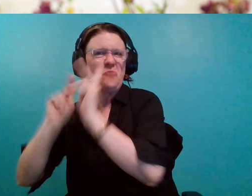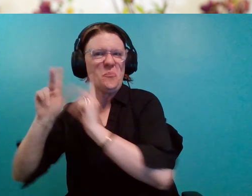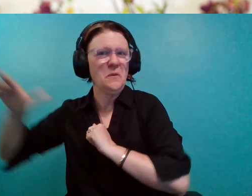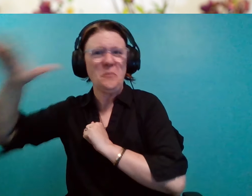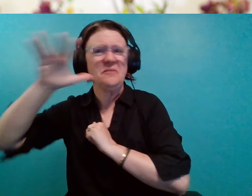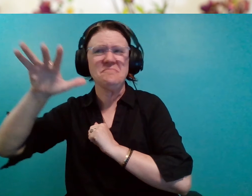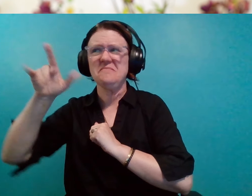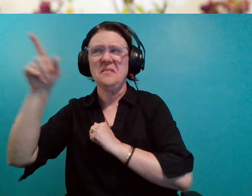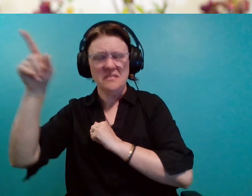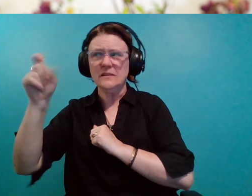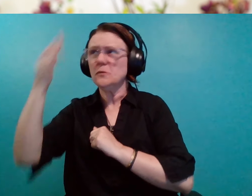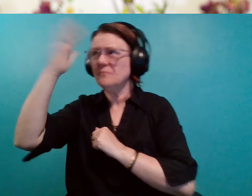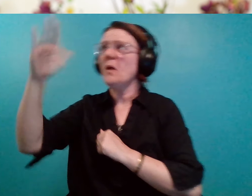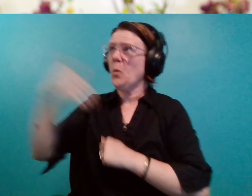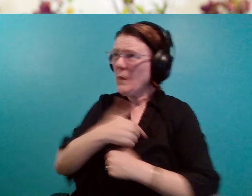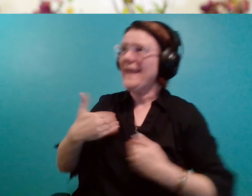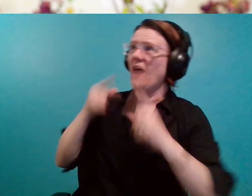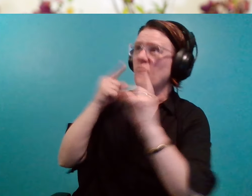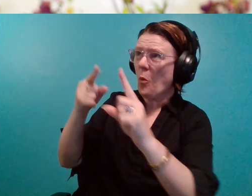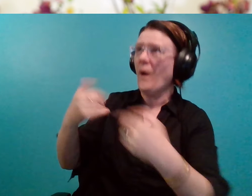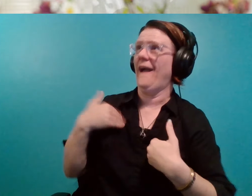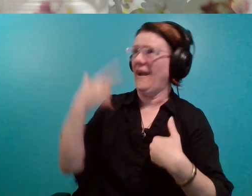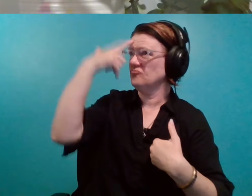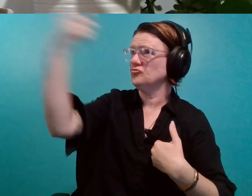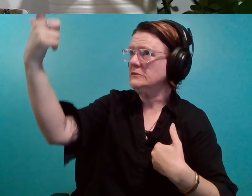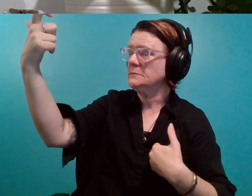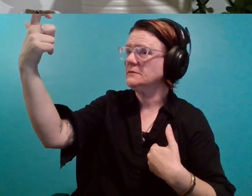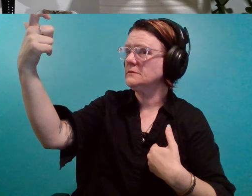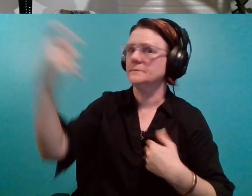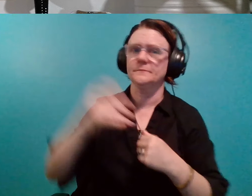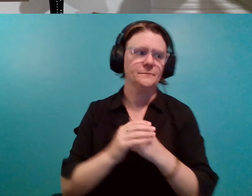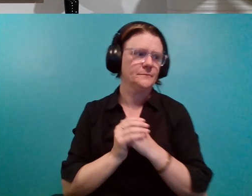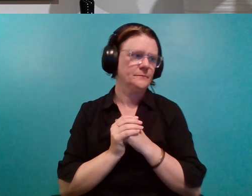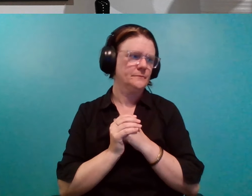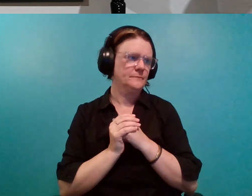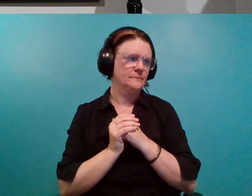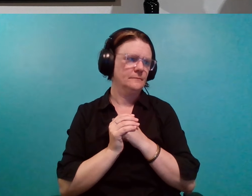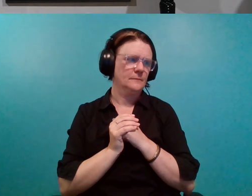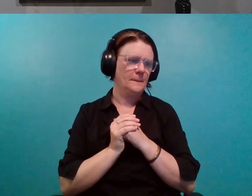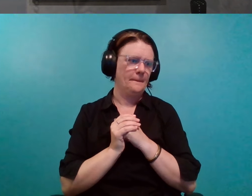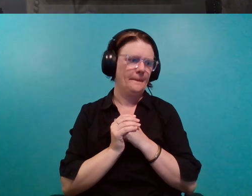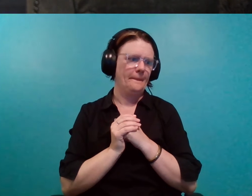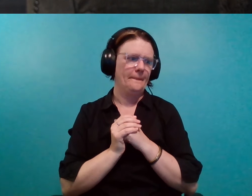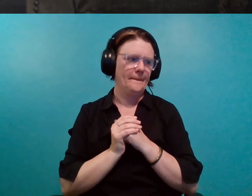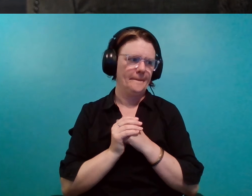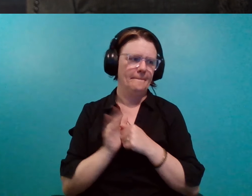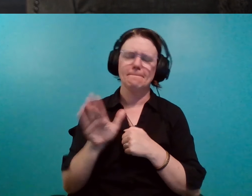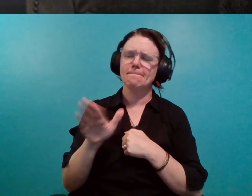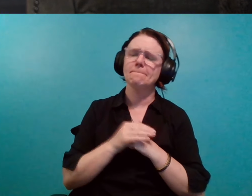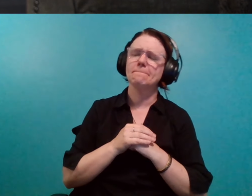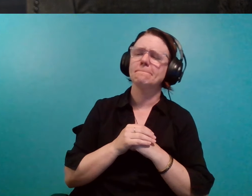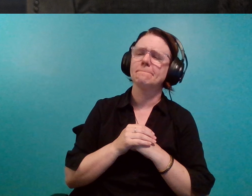know that people with disabilities have goals, they have dreams. Can you speak to me a little bit